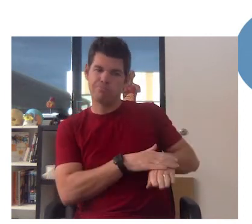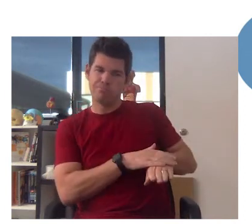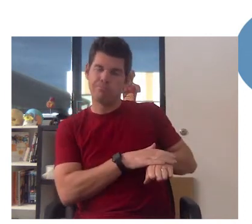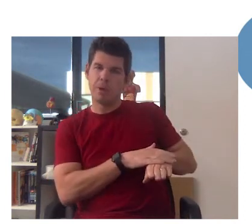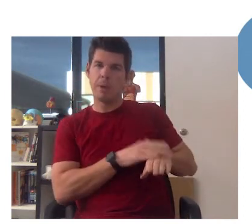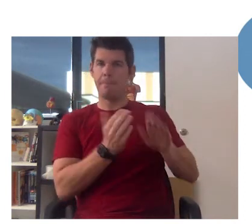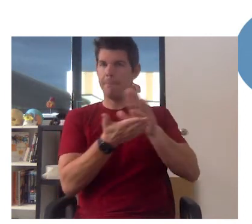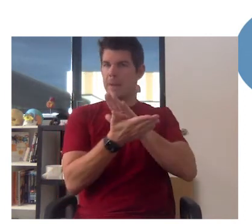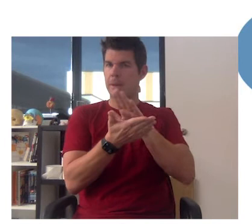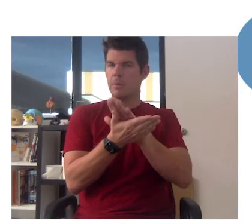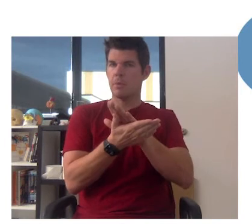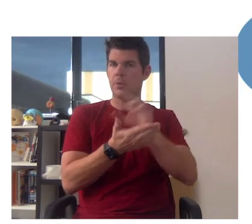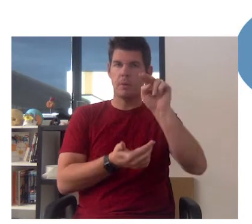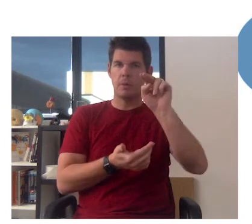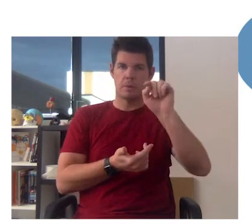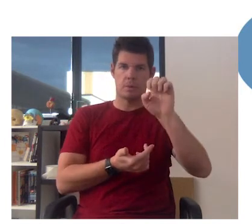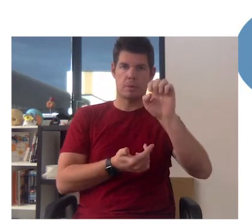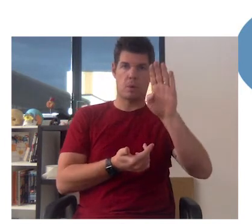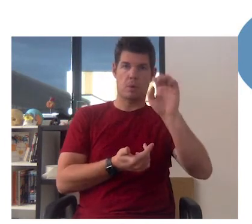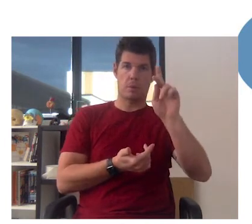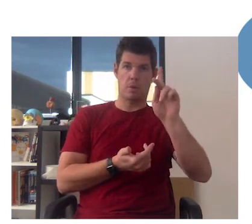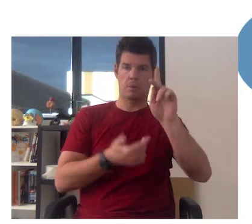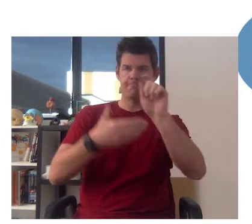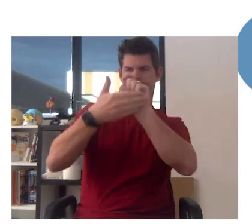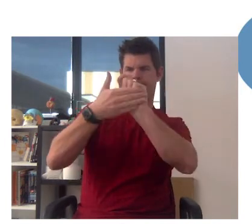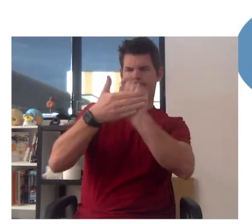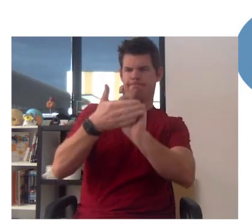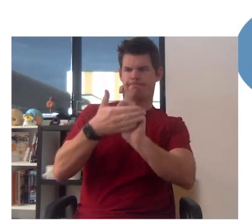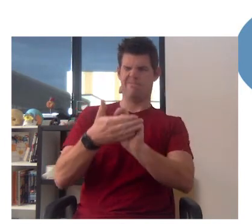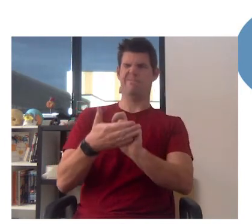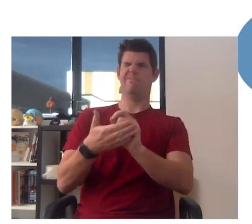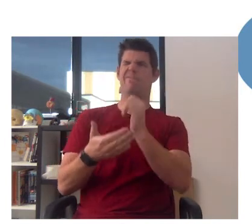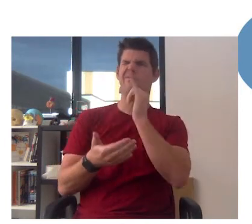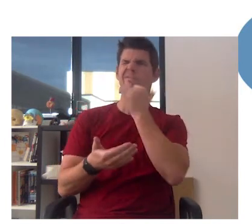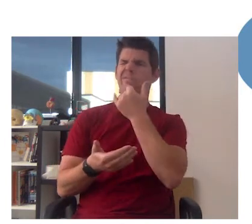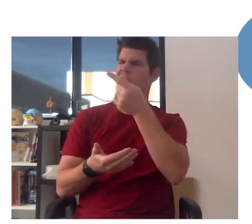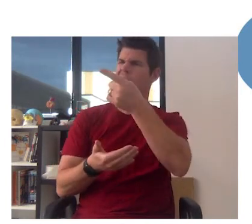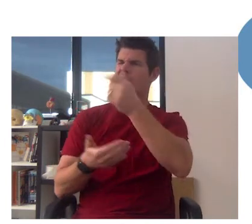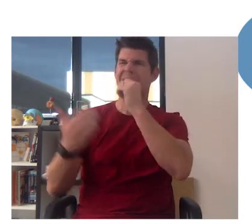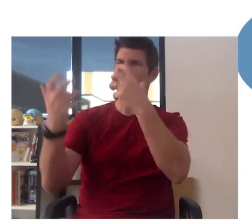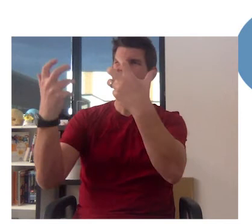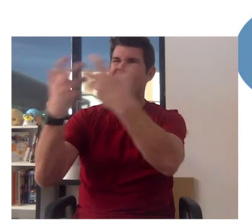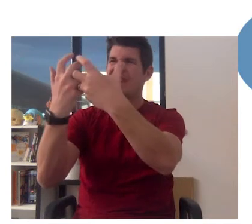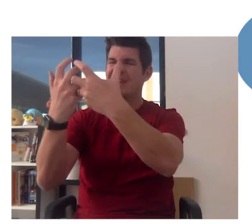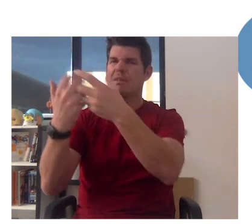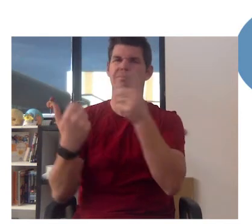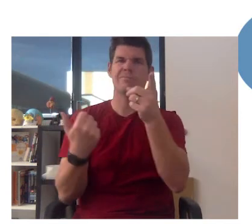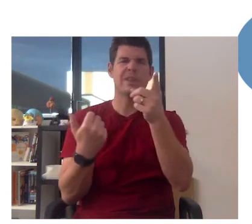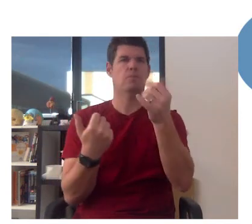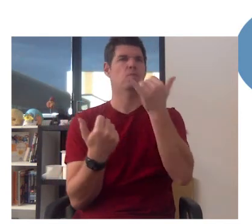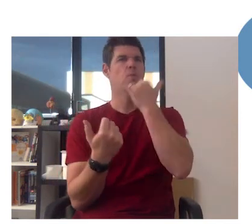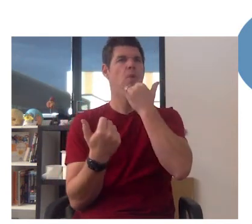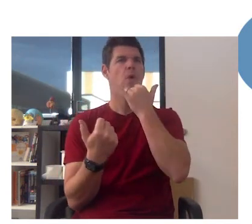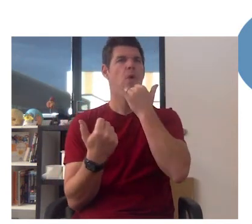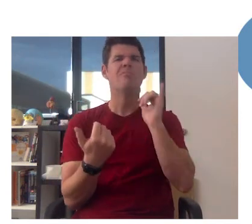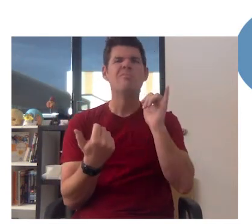bothers me, something that just doesn't seem like it fits right, I write a little note to myself in my little notebook.